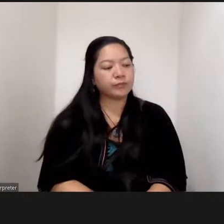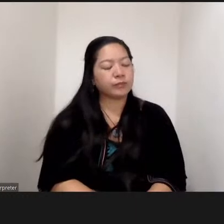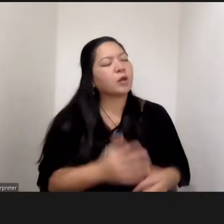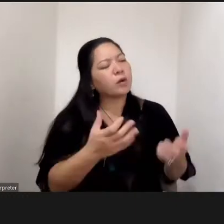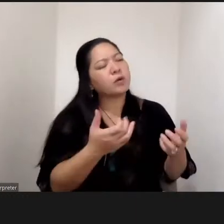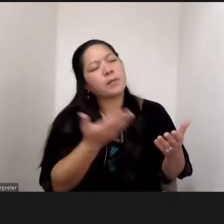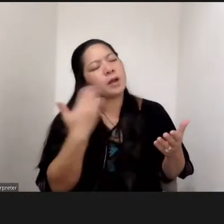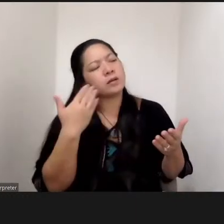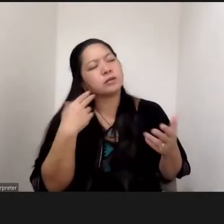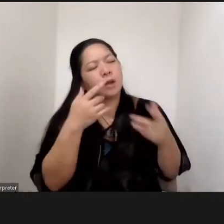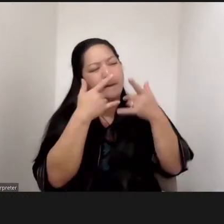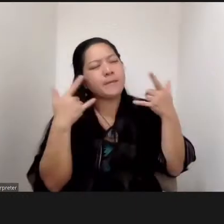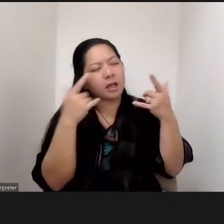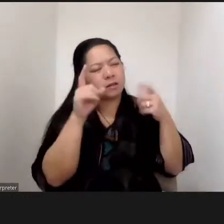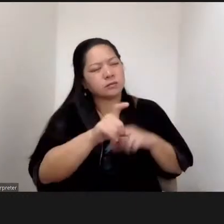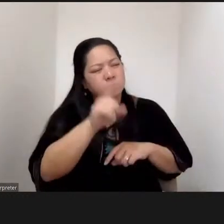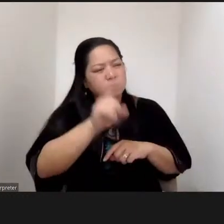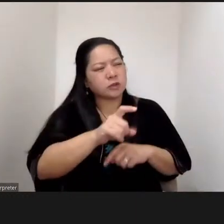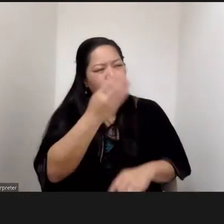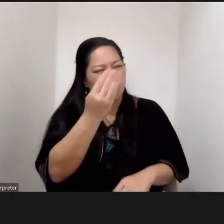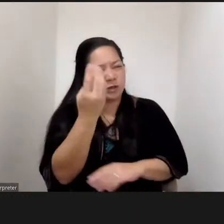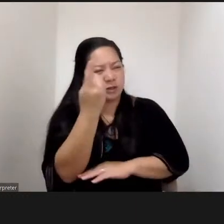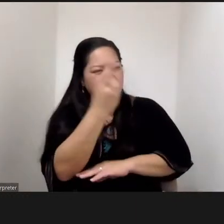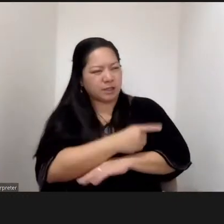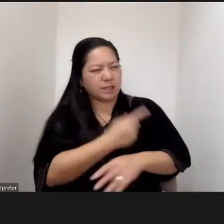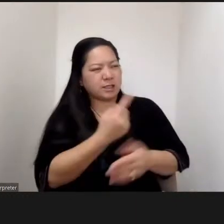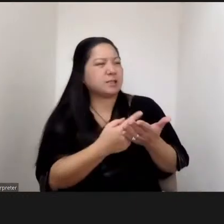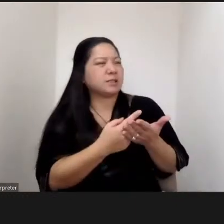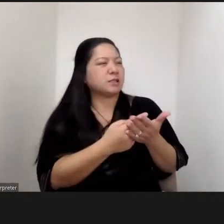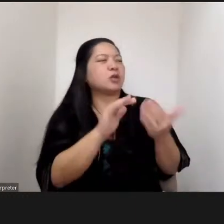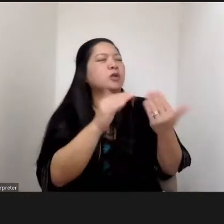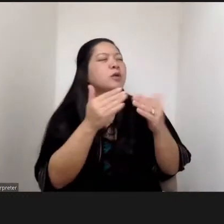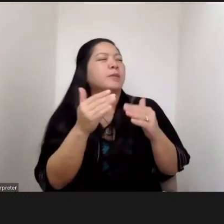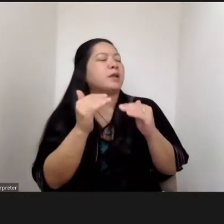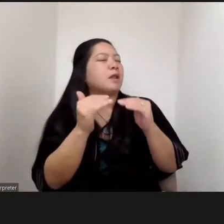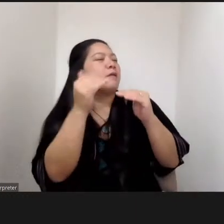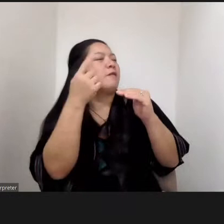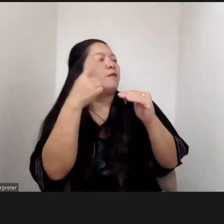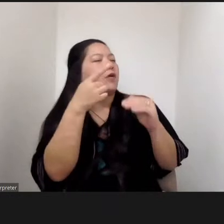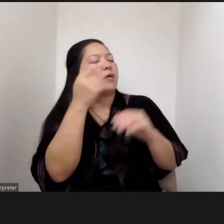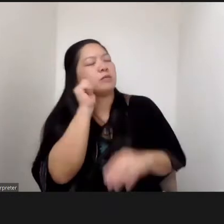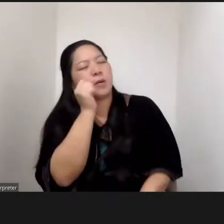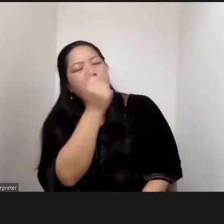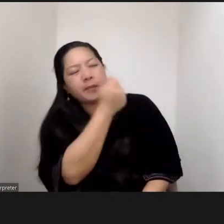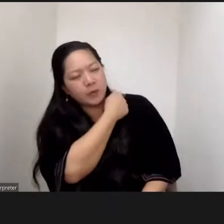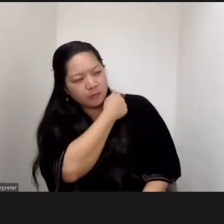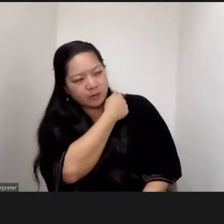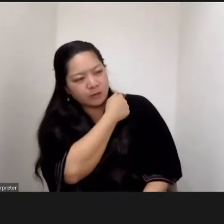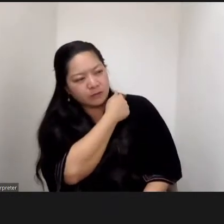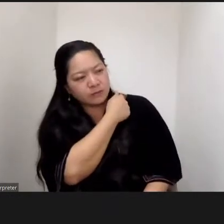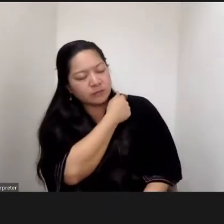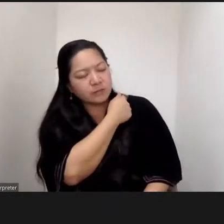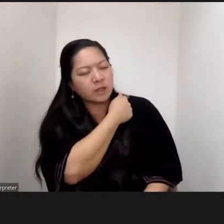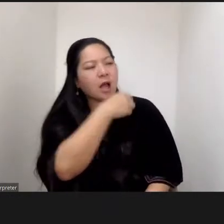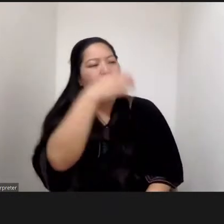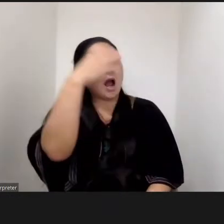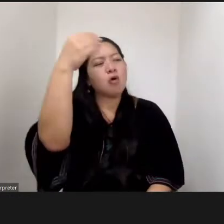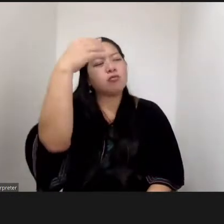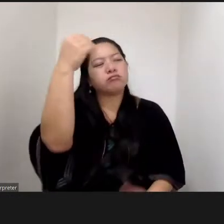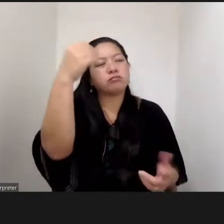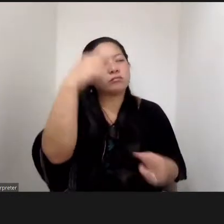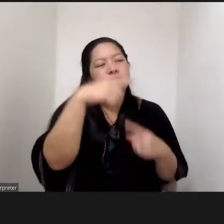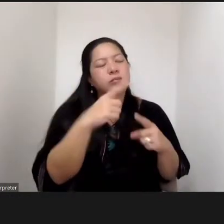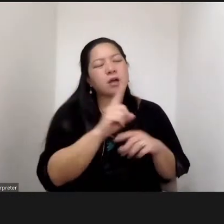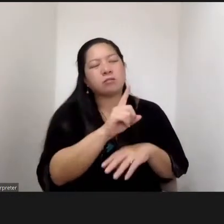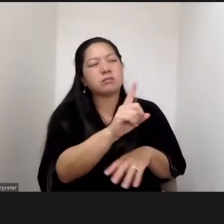days after the community level metrics for removing the mask mandate outdoors. When you said you're